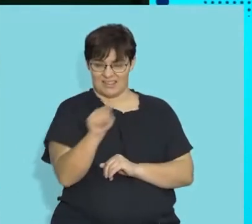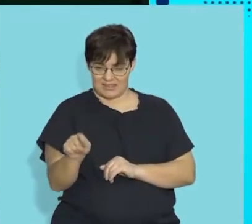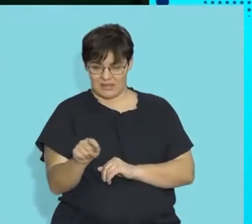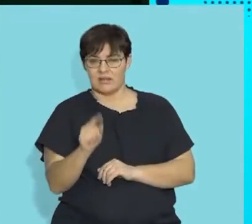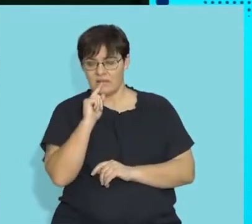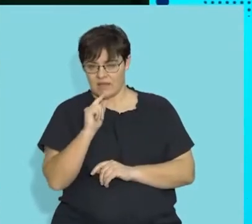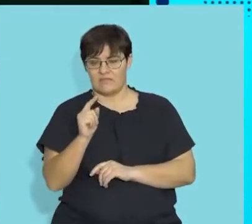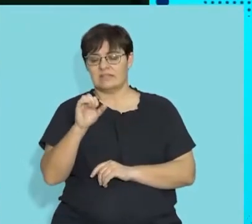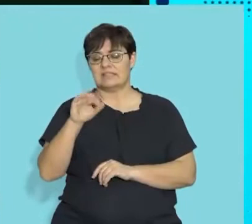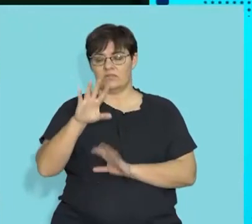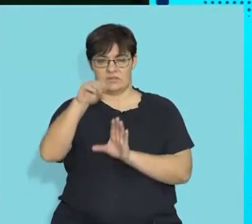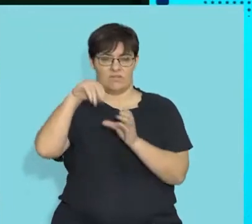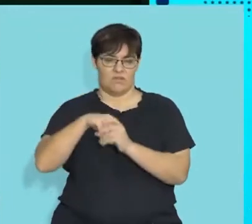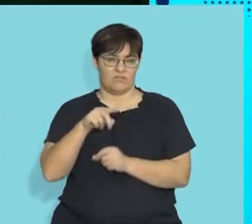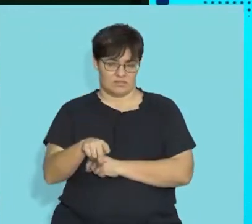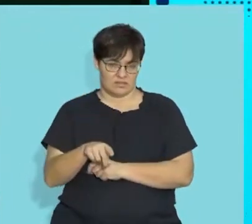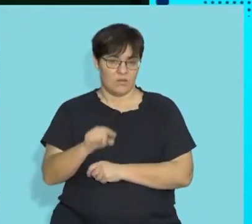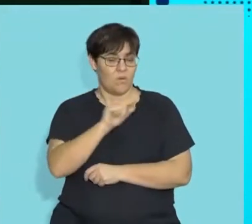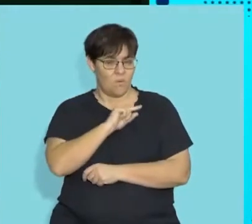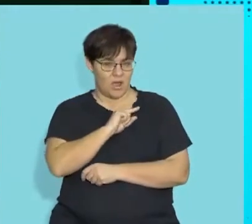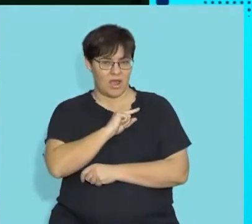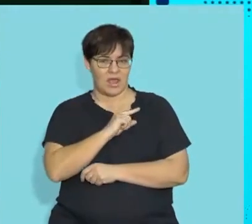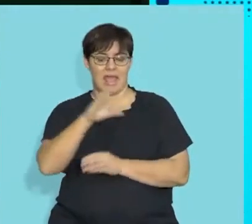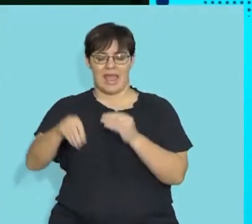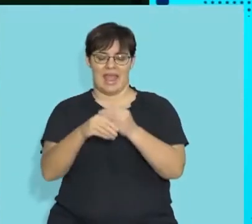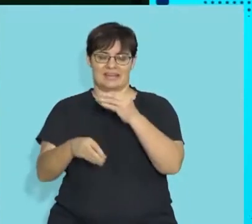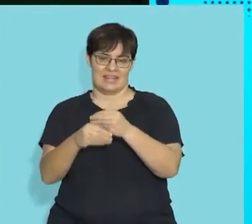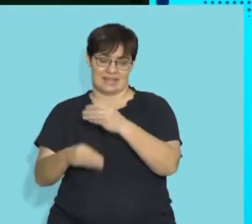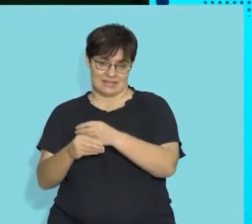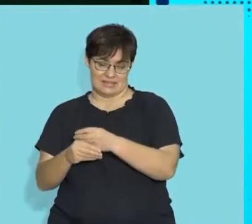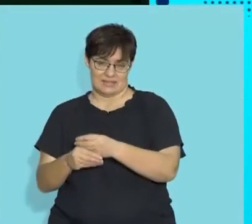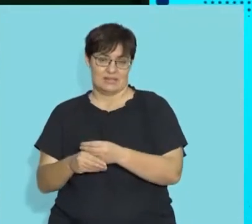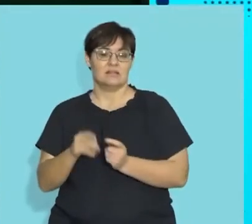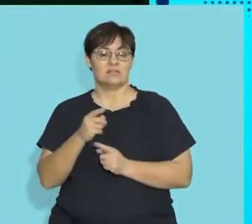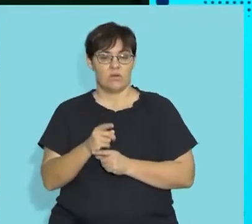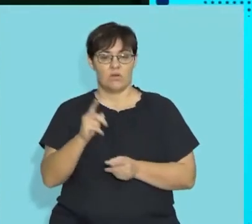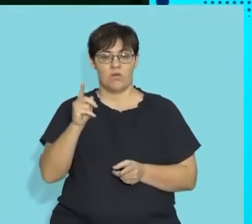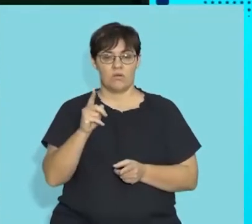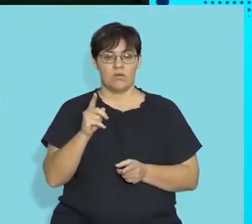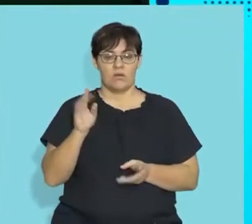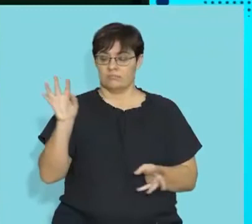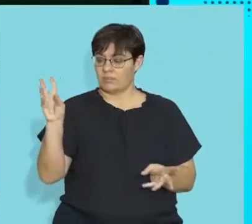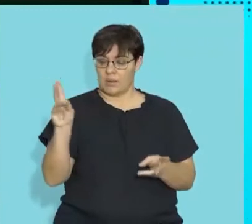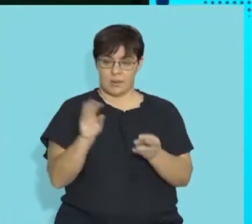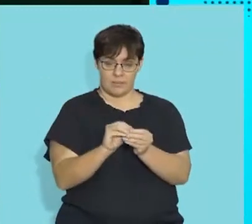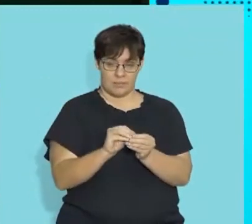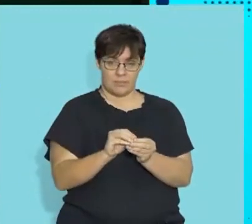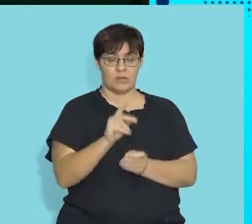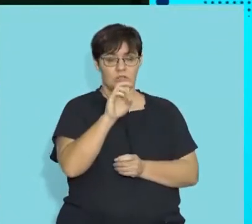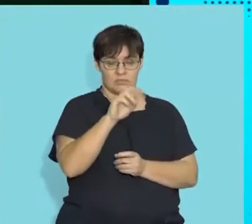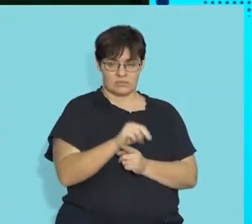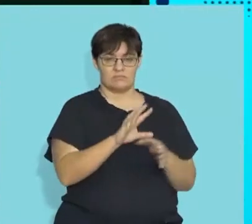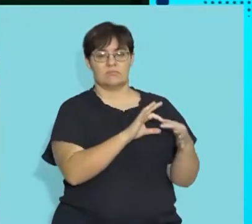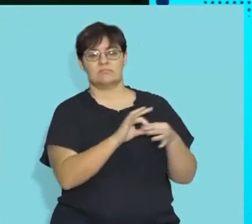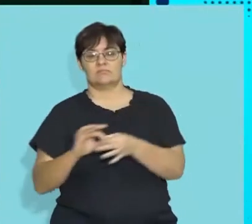is most likely series involved because it is involving addition. And I know that the summing of terms